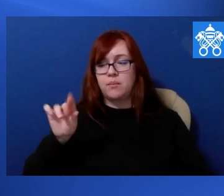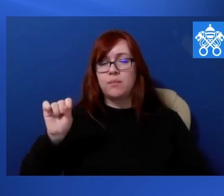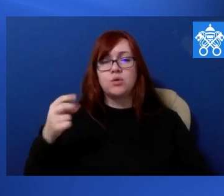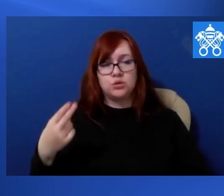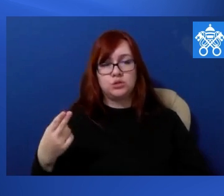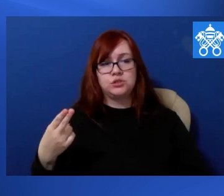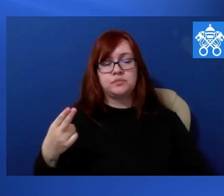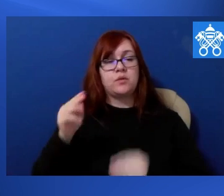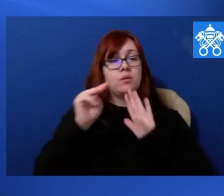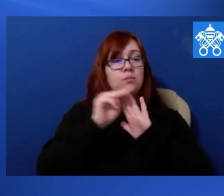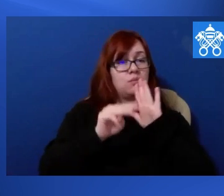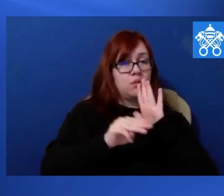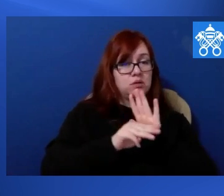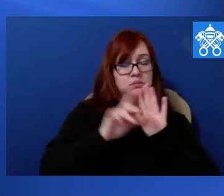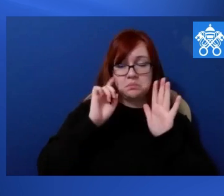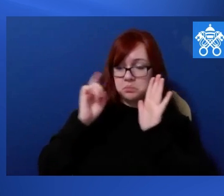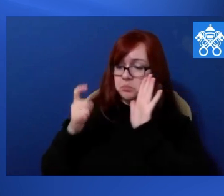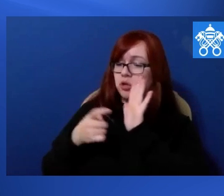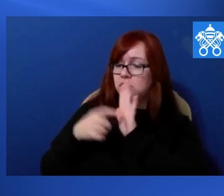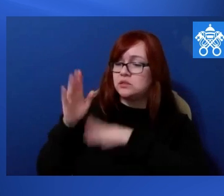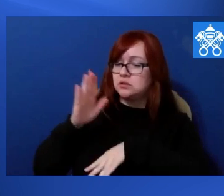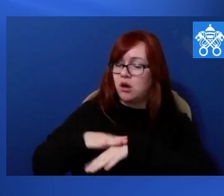Moses saw on Sinai.